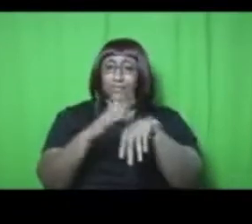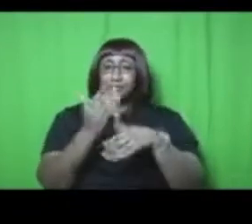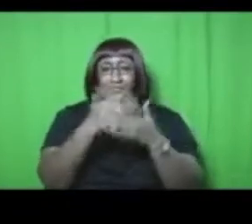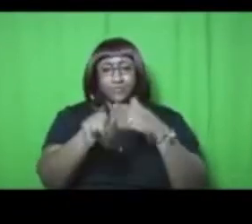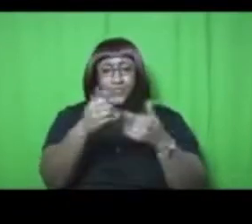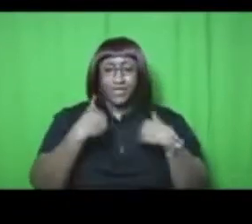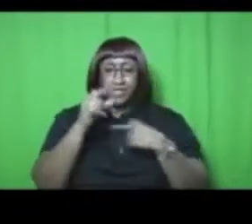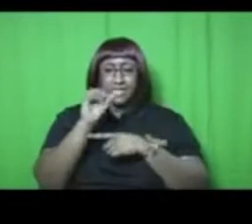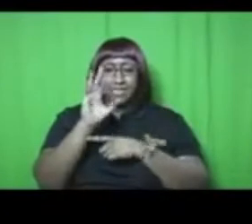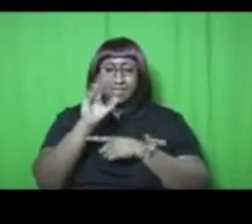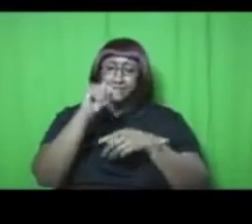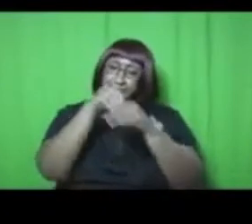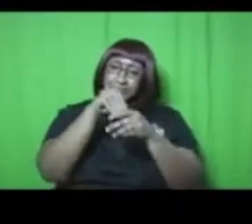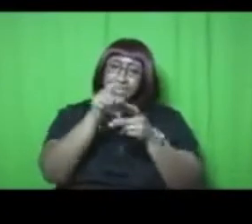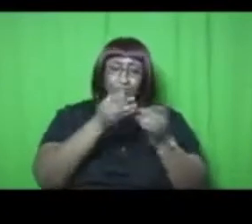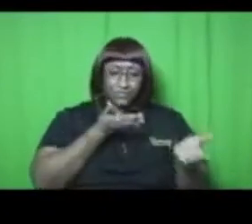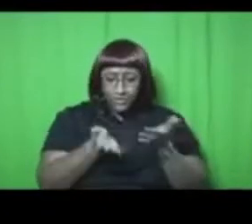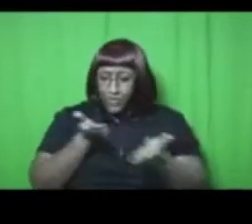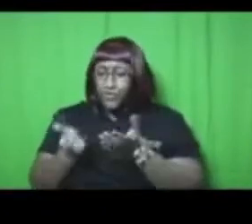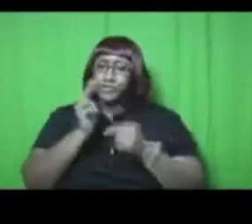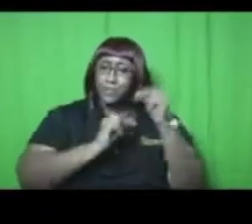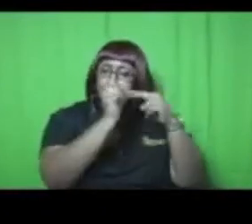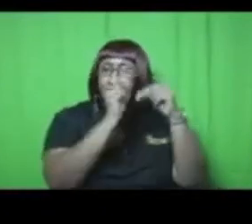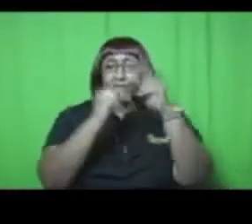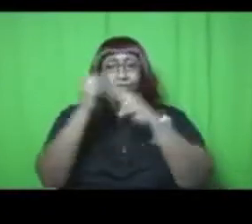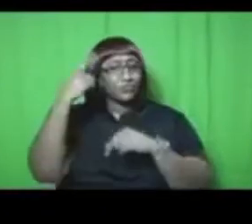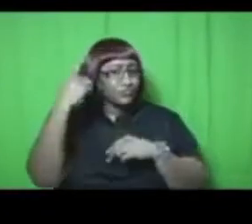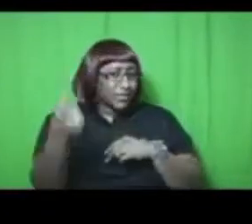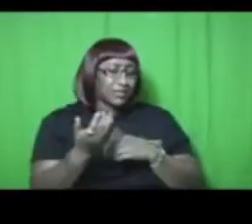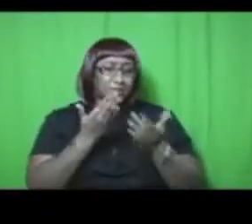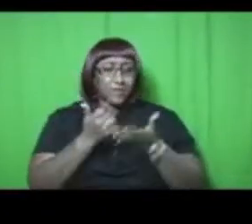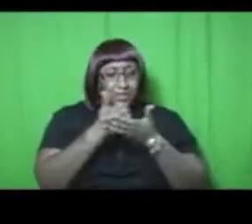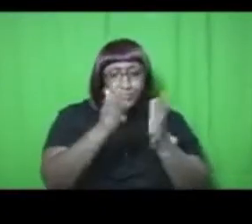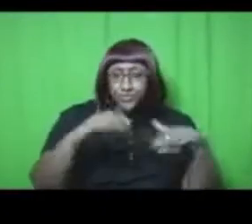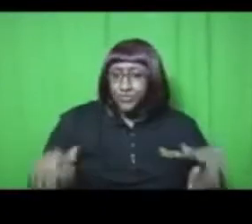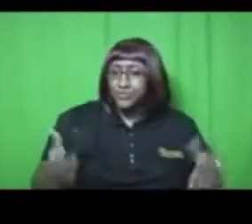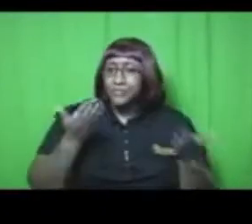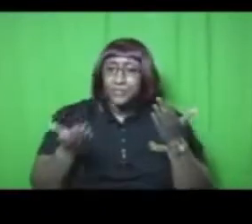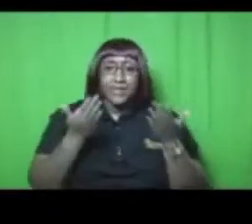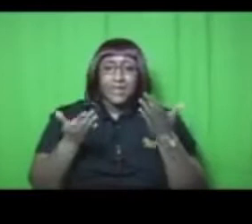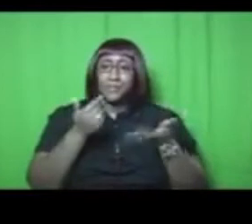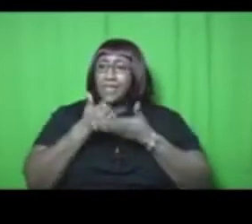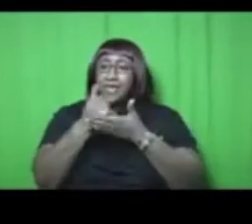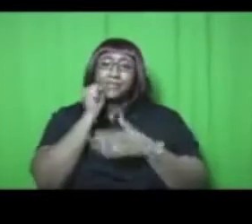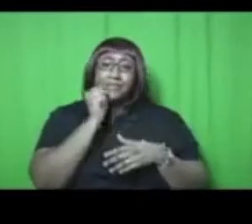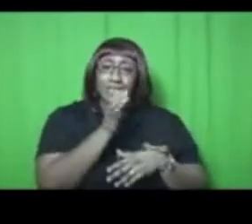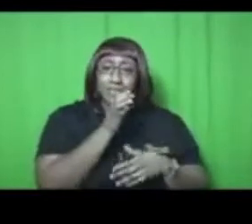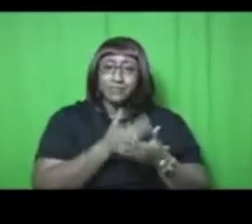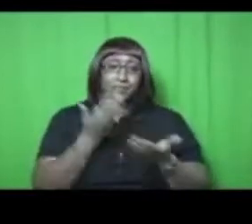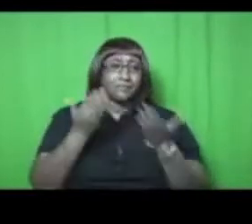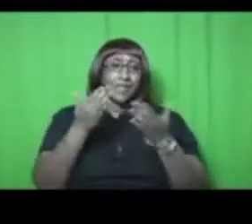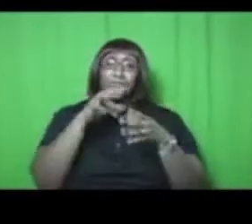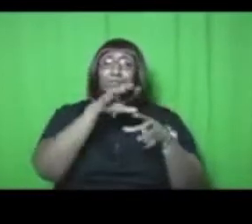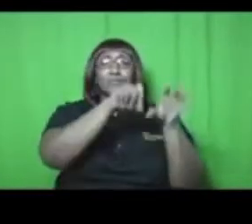burning, a gift within you to serve, to build, to dream, maybe to help children, maybe to help seniors, maybe to reach out in